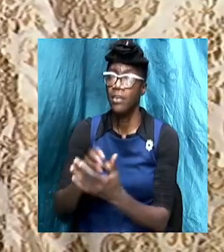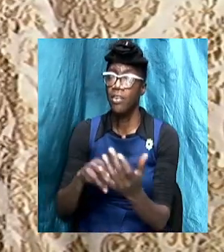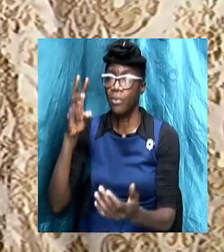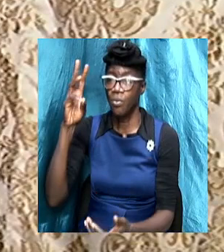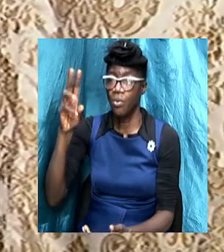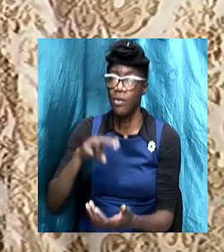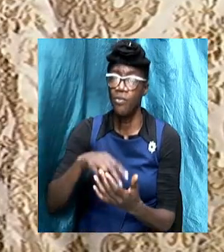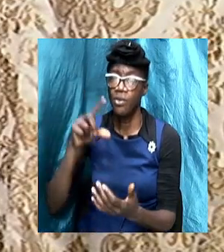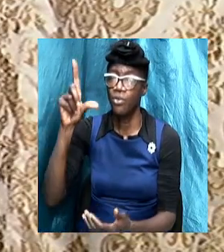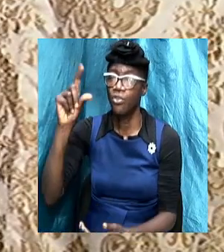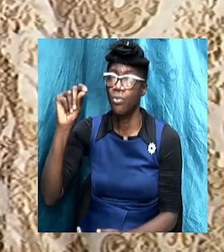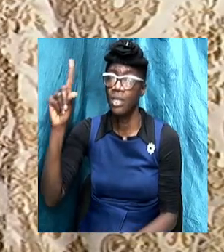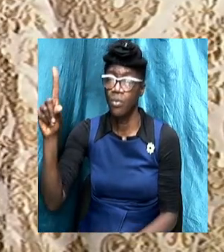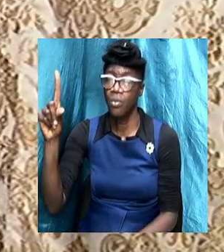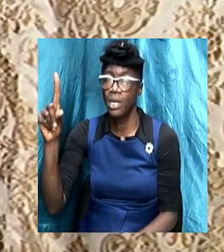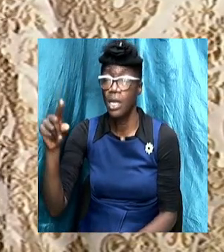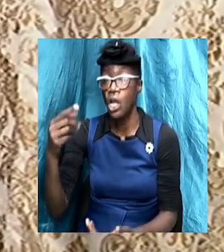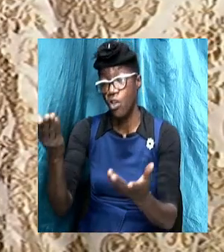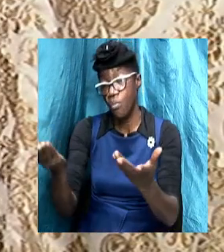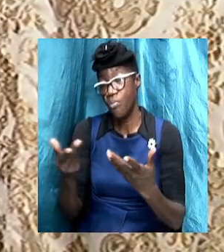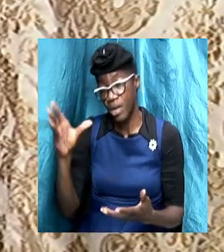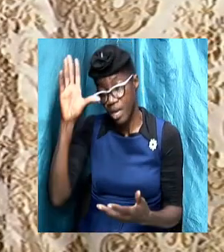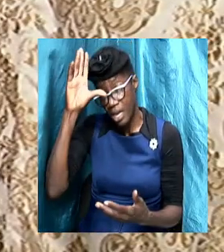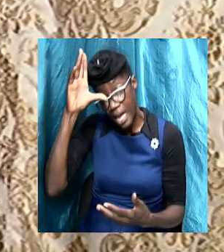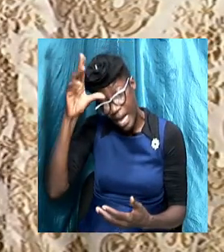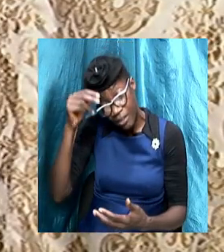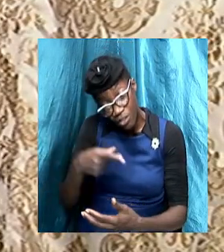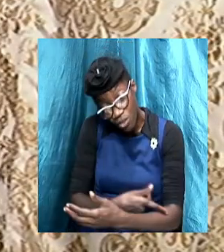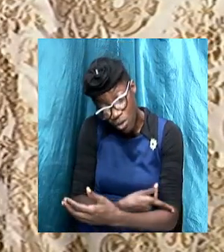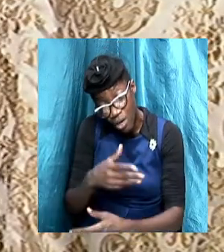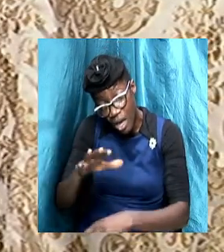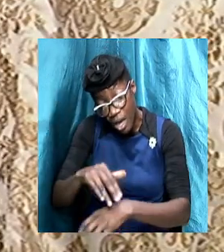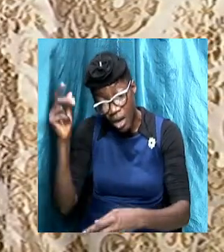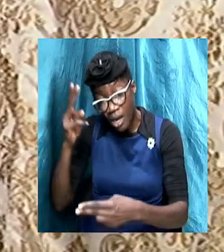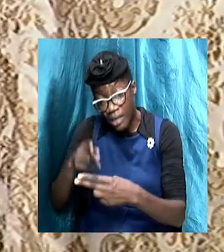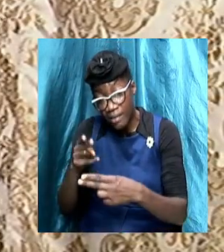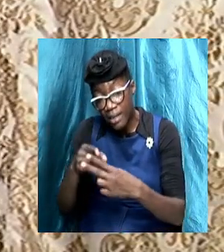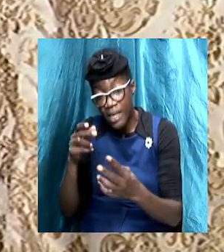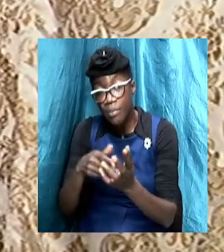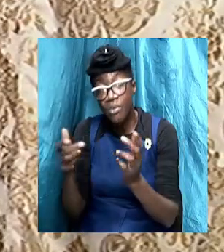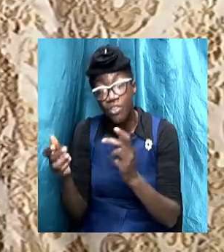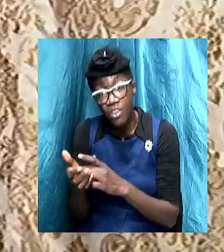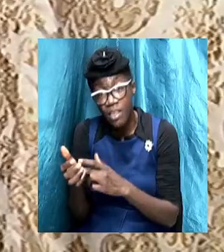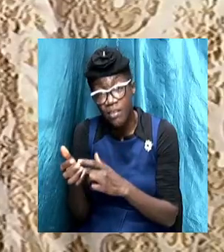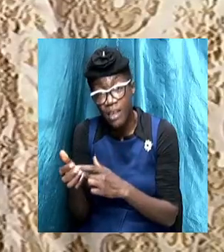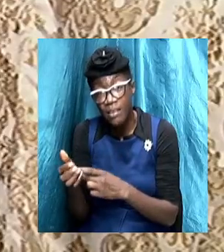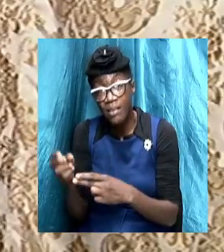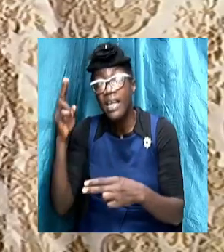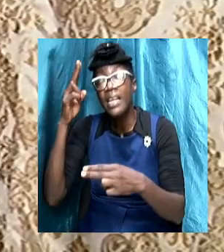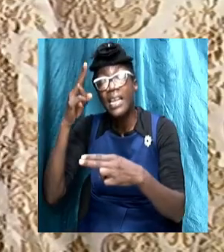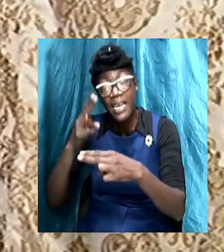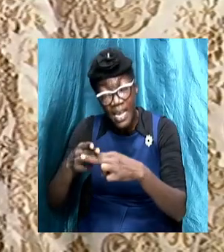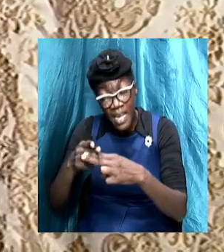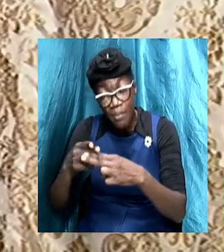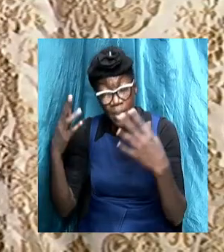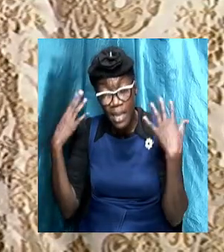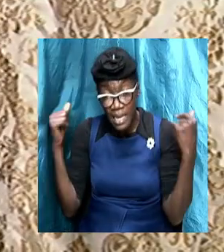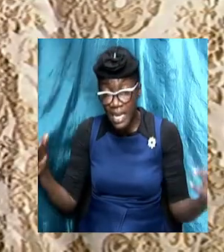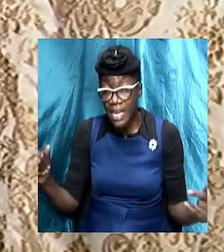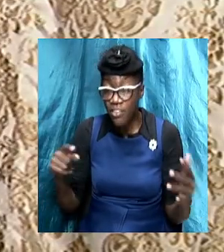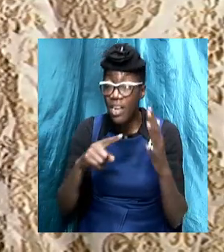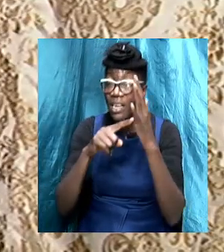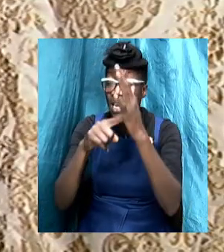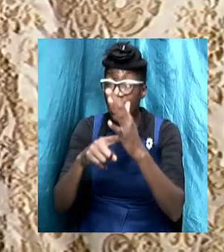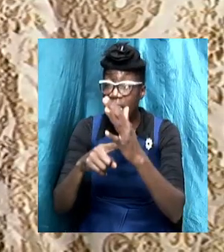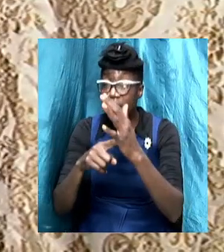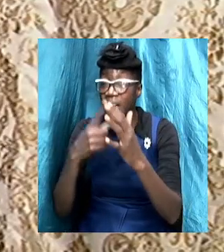name Jesus. It's the name that God, the angel declared, is the name Jesus. When you